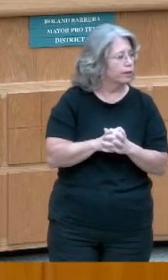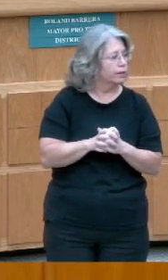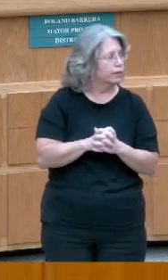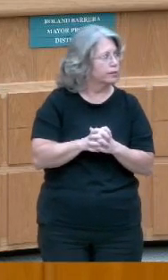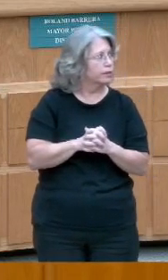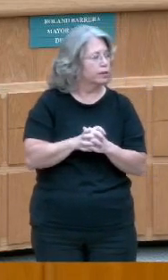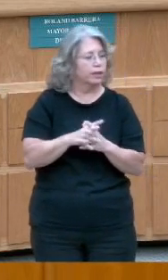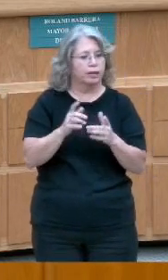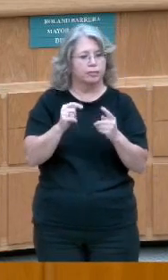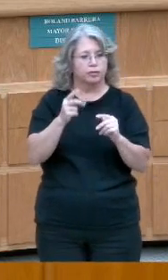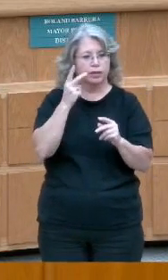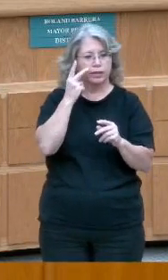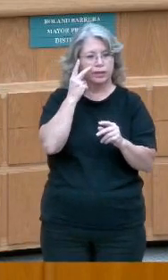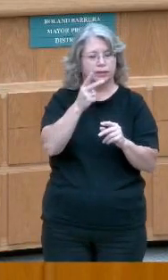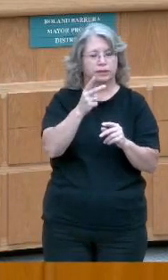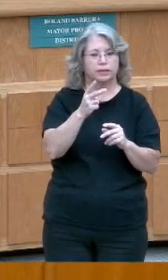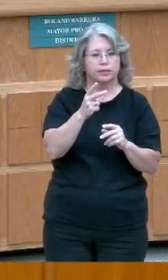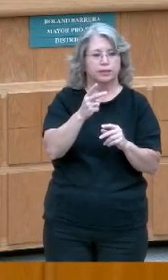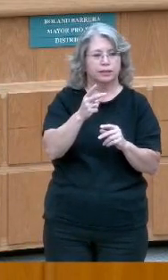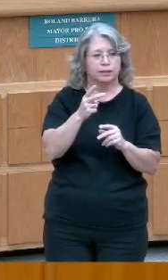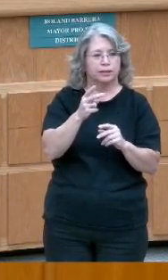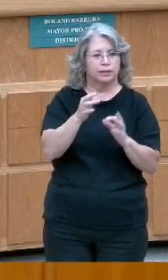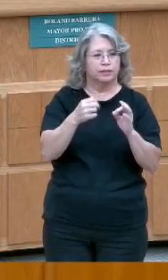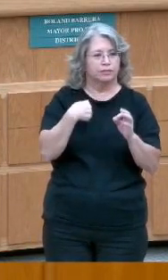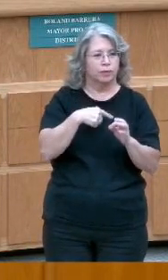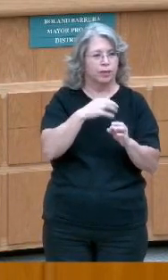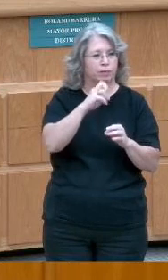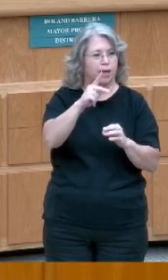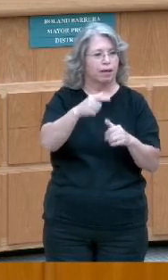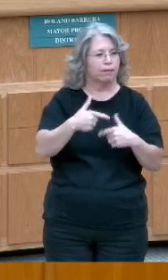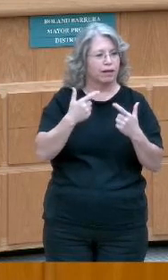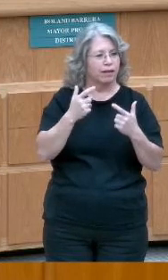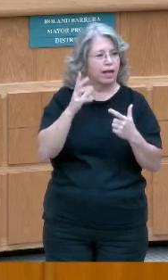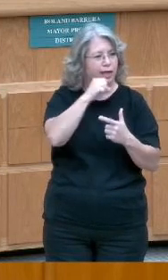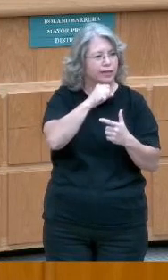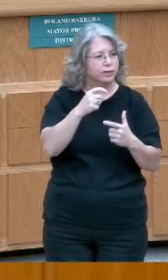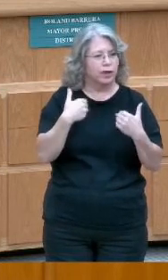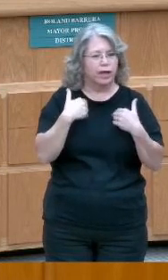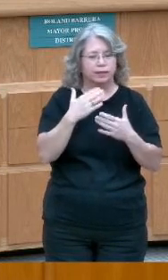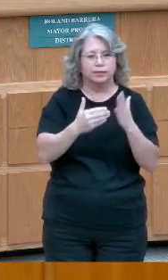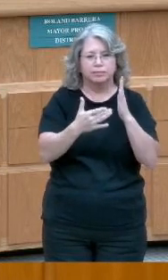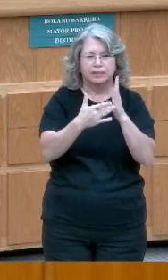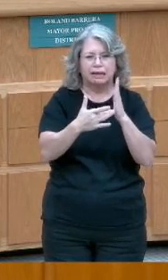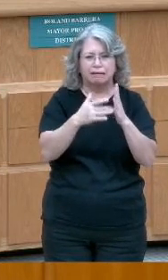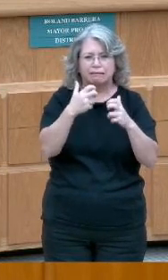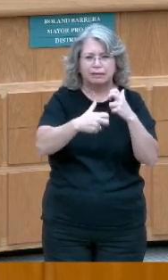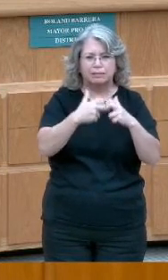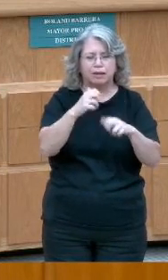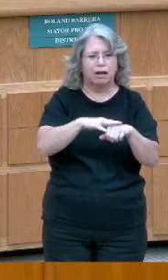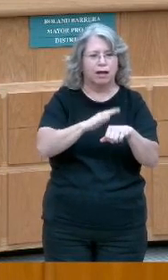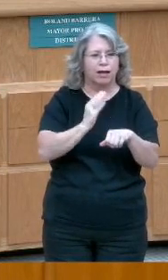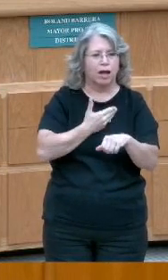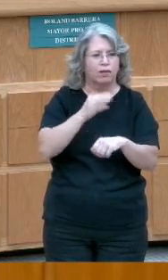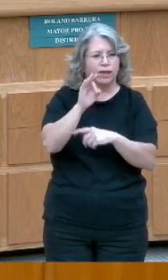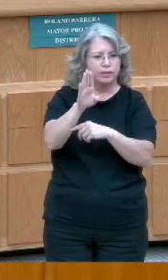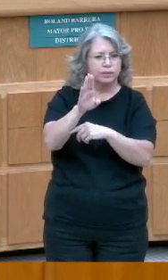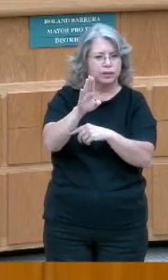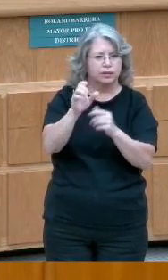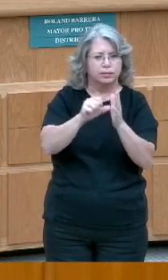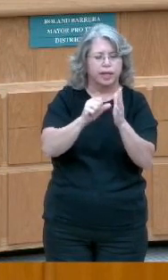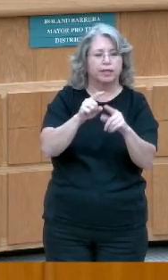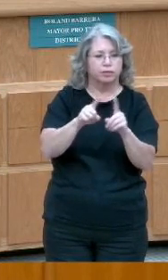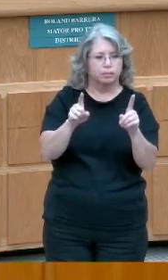Just trying to see if we're back up live. We had a little technical difficulty on our Facebook page, but it is carried on